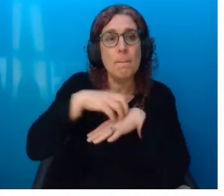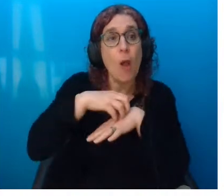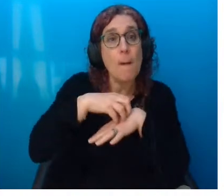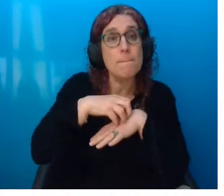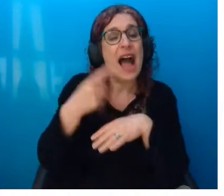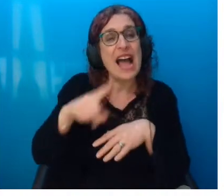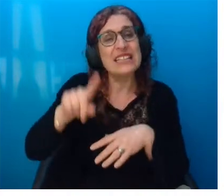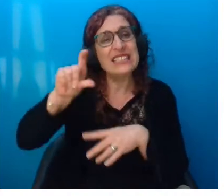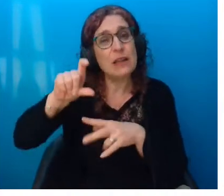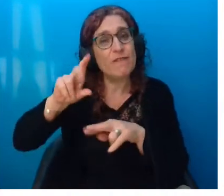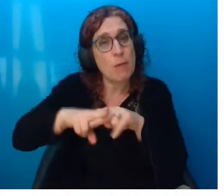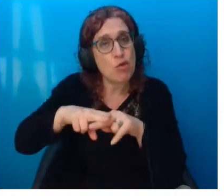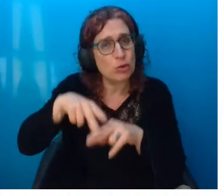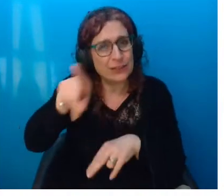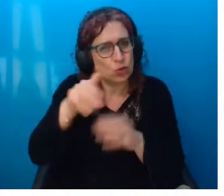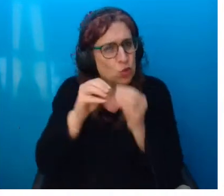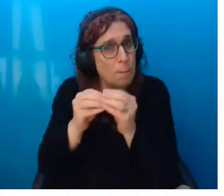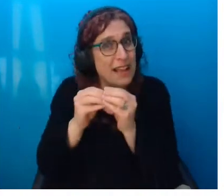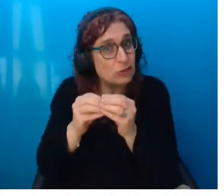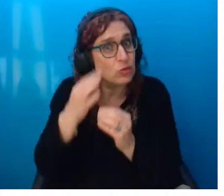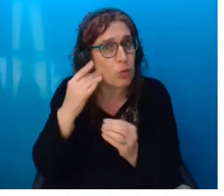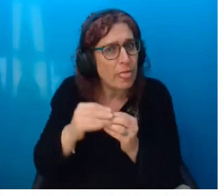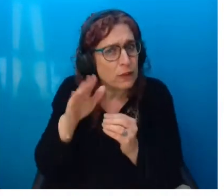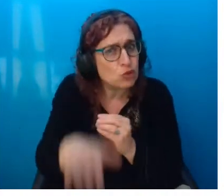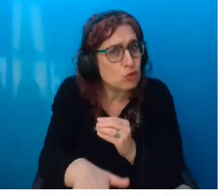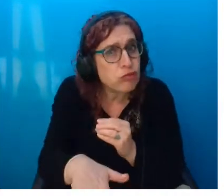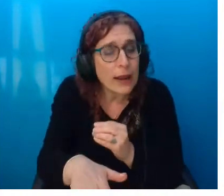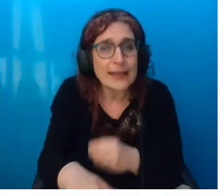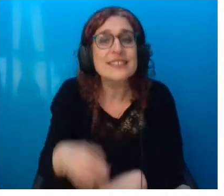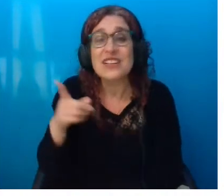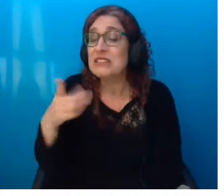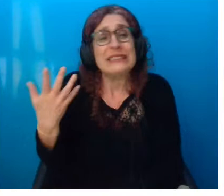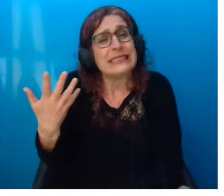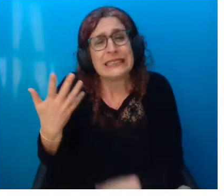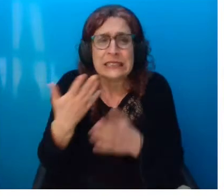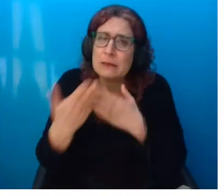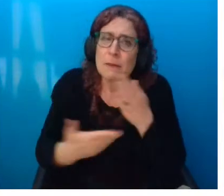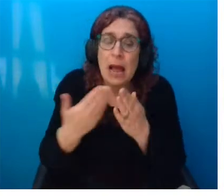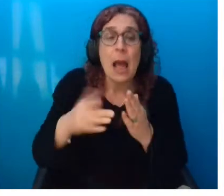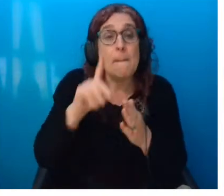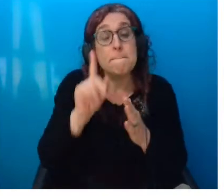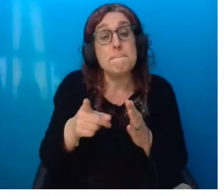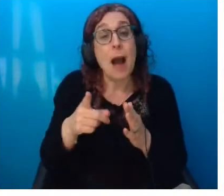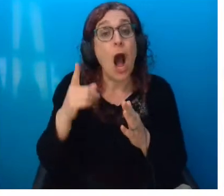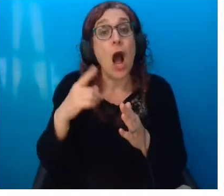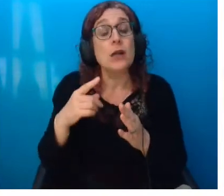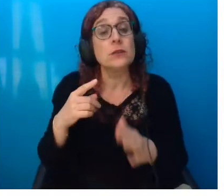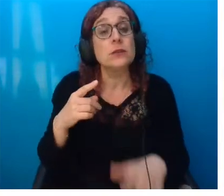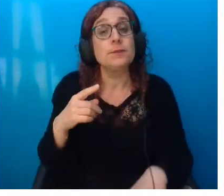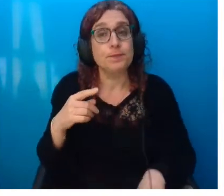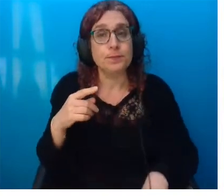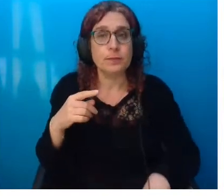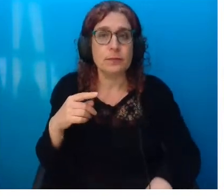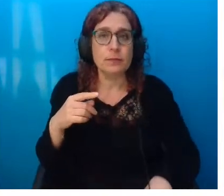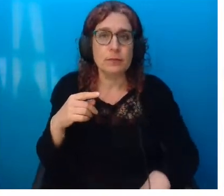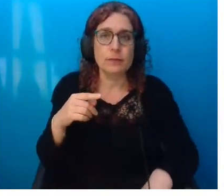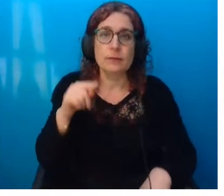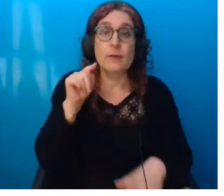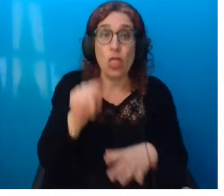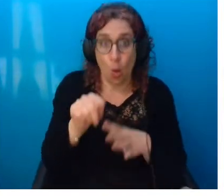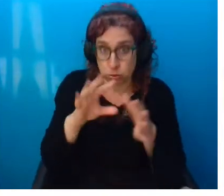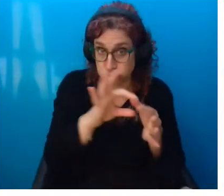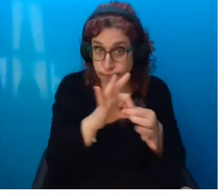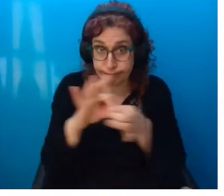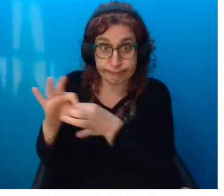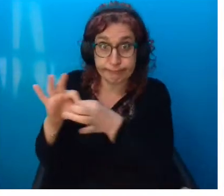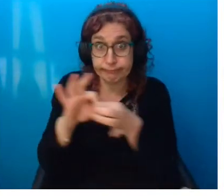Not exactly, except that nasal polyps due to chronic rhinosinusitis or an association with chronic sinusitis tend to